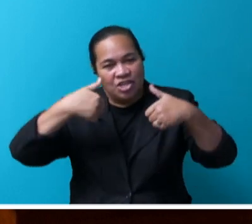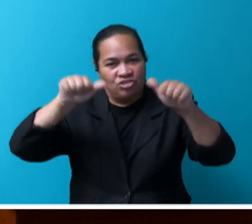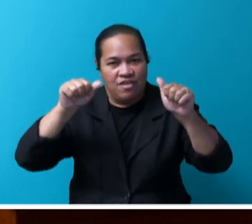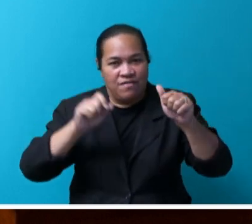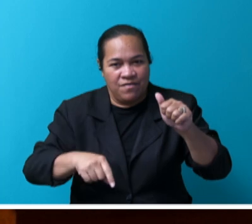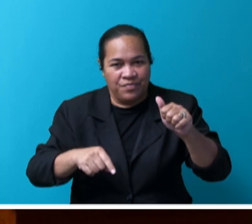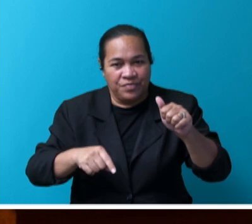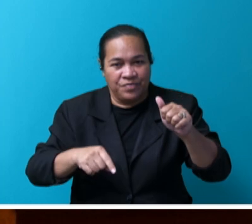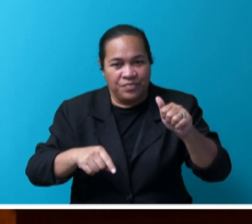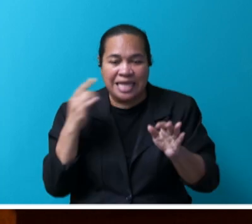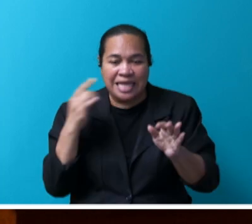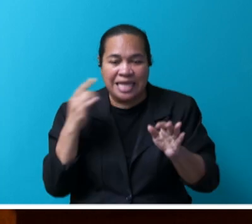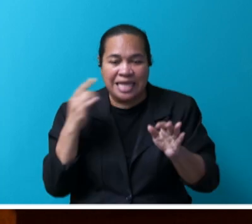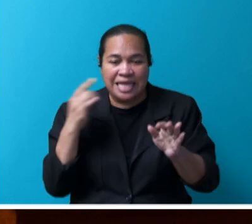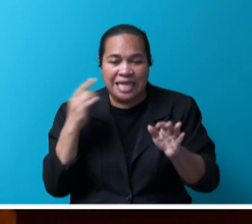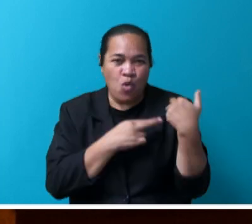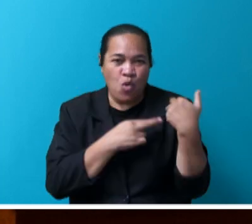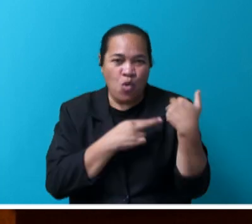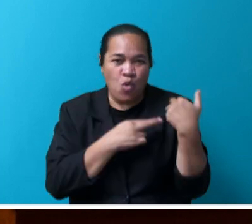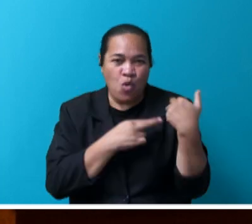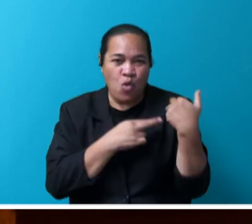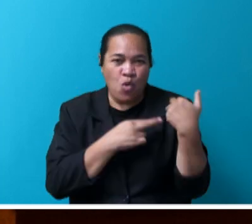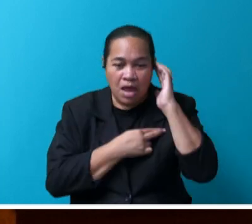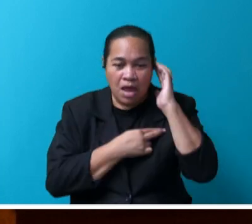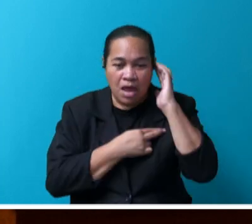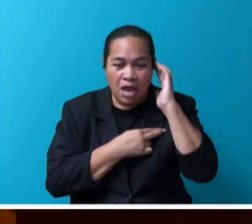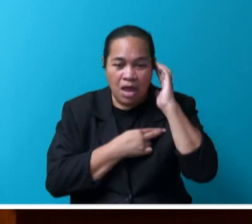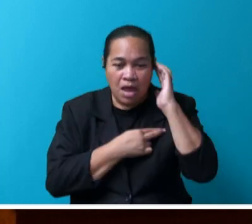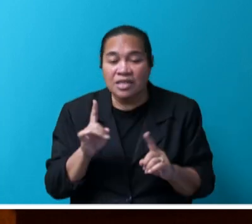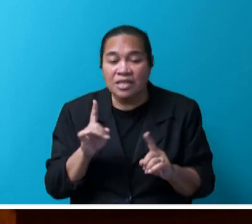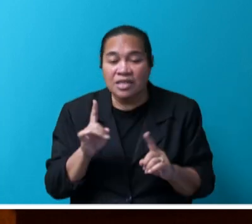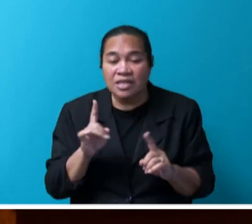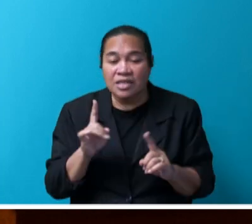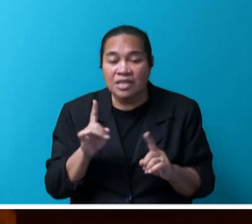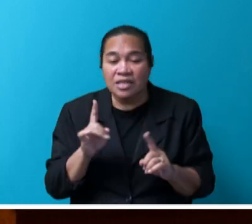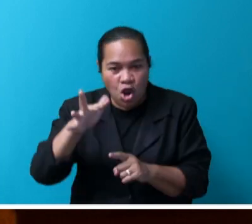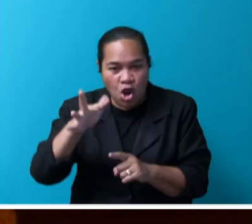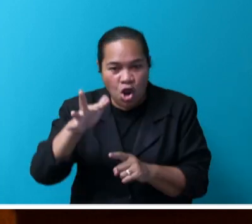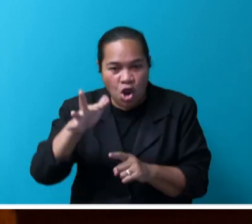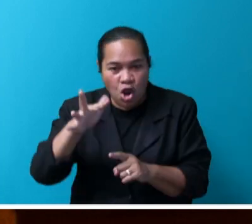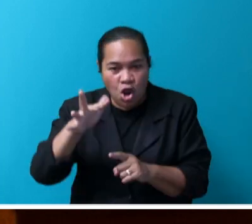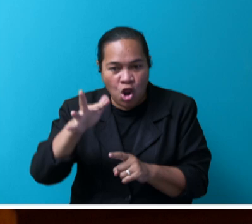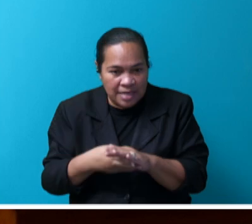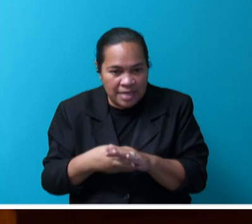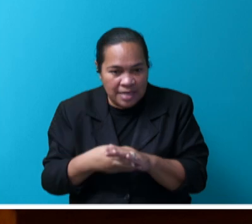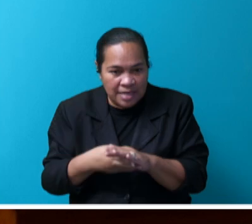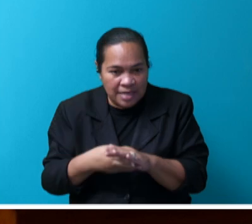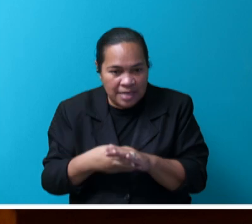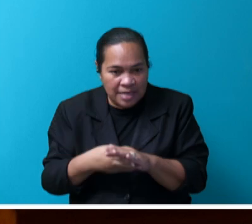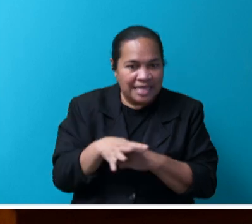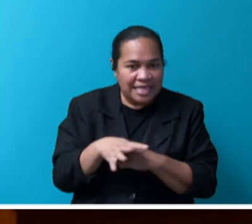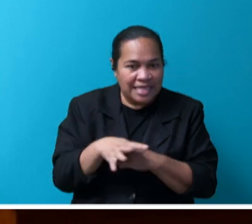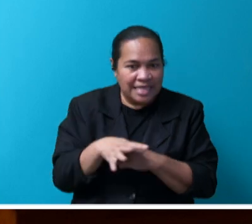5% increase in their monthly allowance, as this will somehow ease their daily burdens and navigate challenges